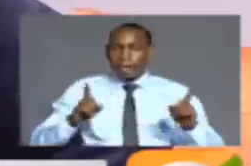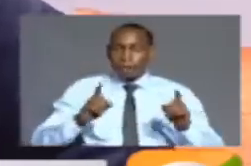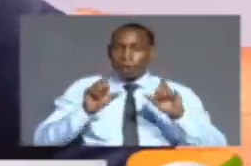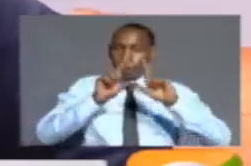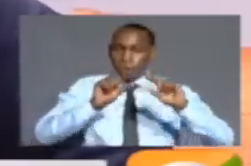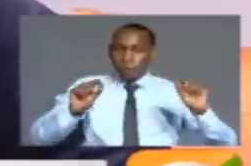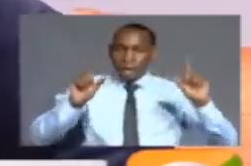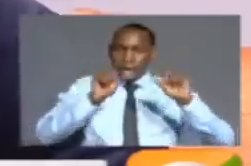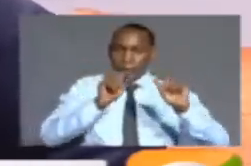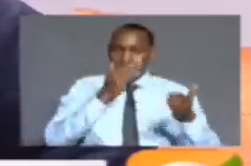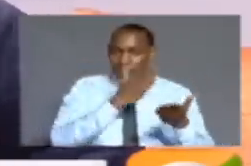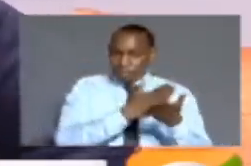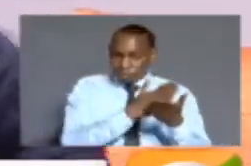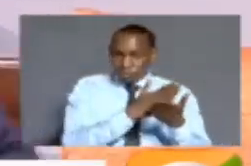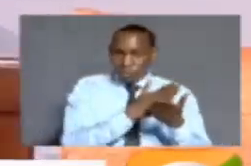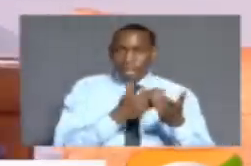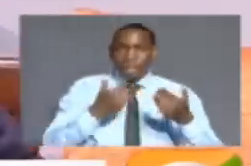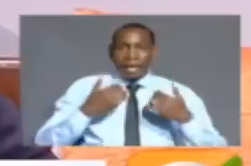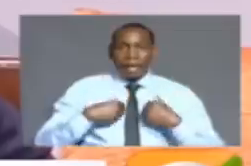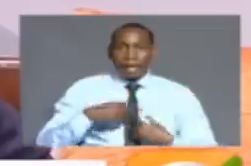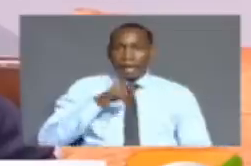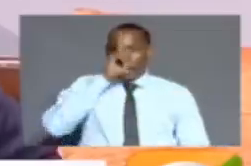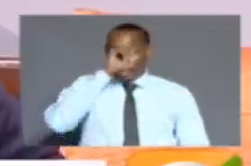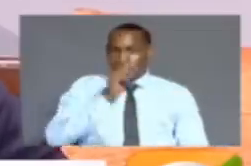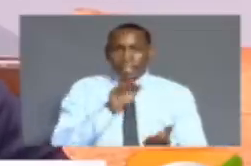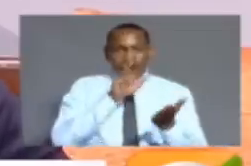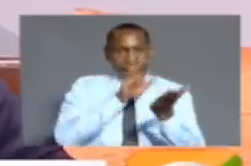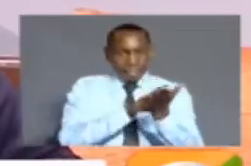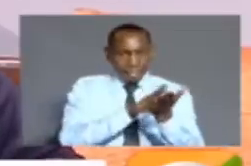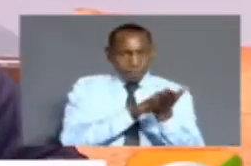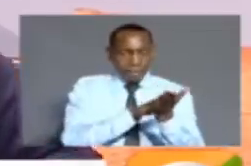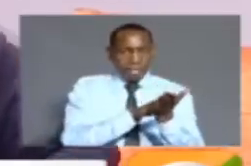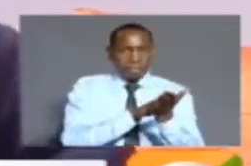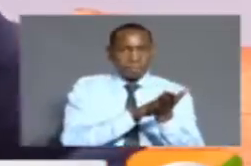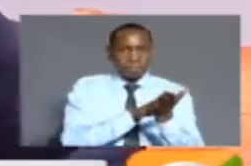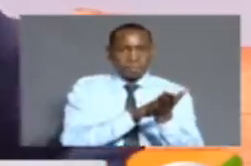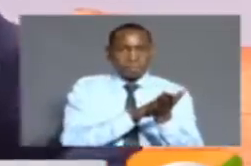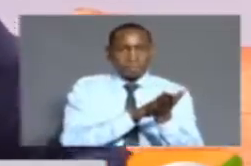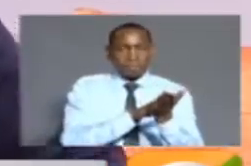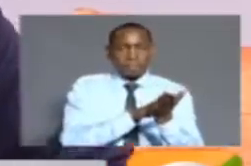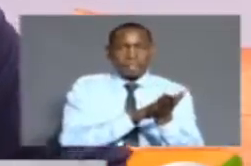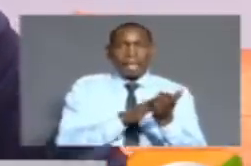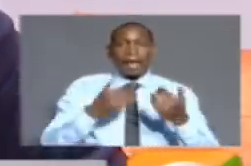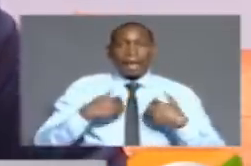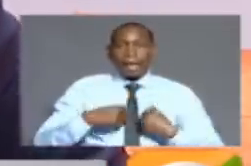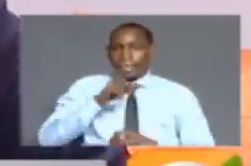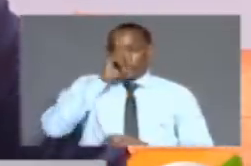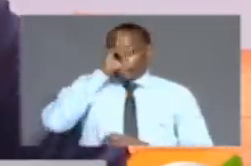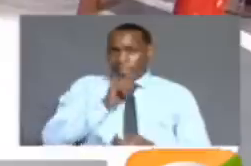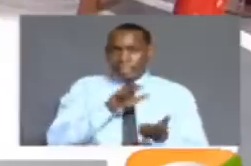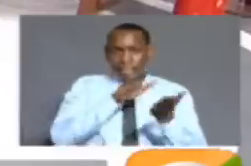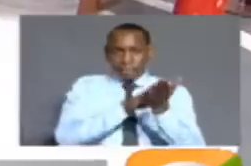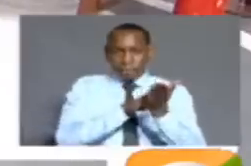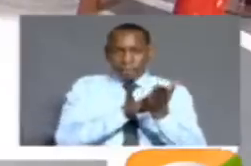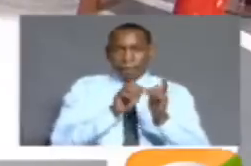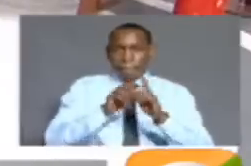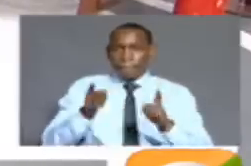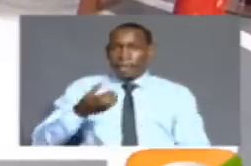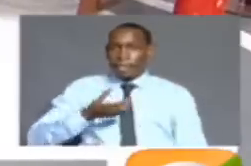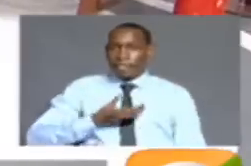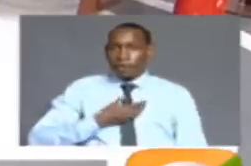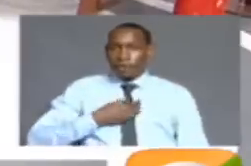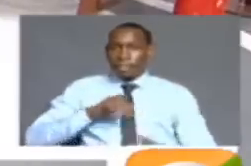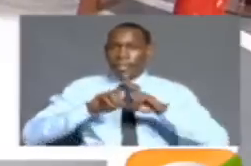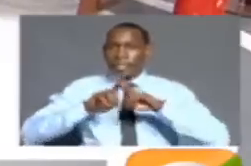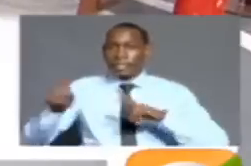yeah. You know, we had serious recommendations. Yes. I remember that. You know, very serious. We had serious recommendations. Mm. And yet the owner know, took off to the UK